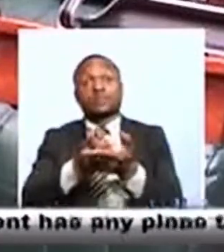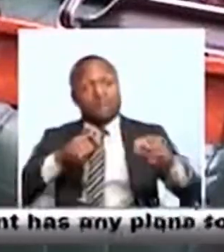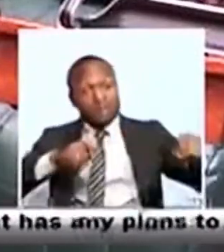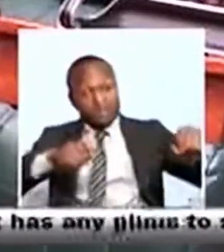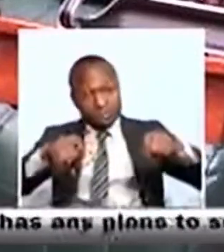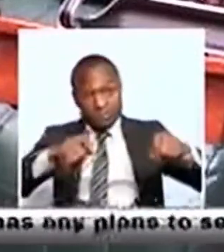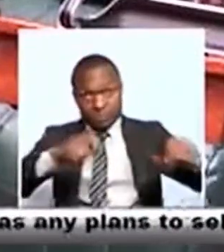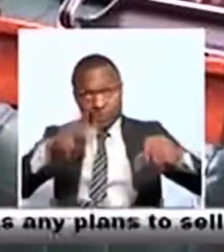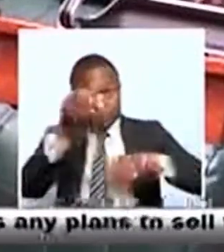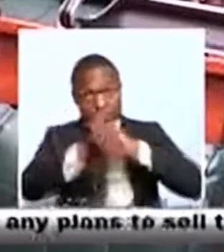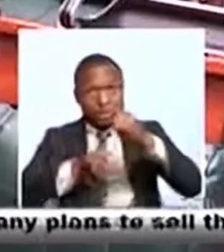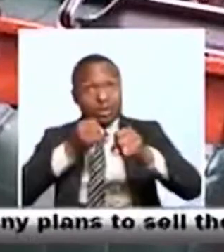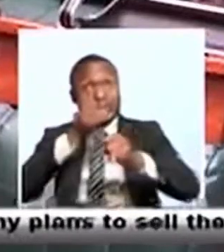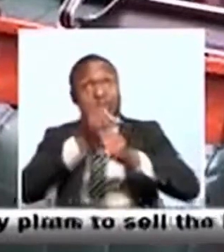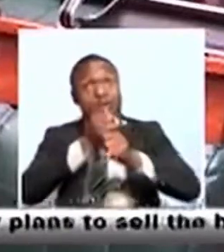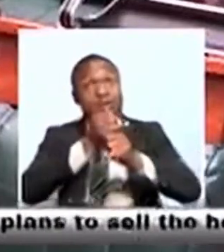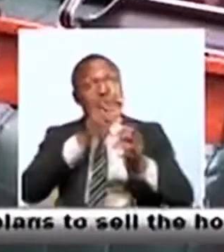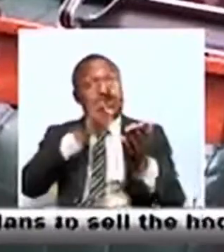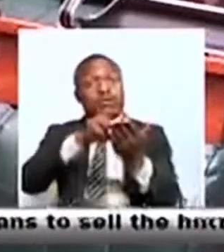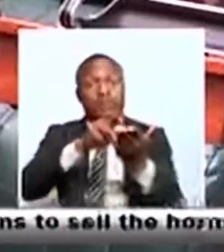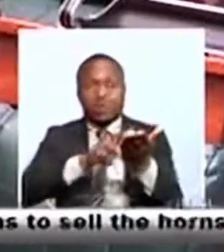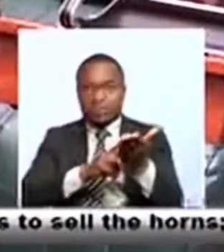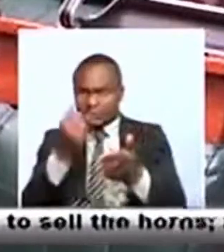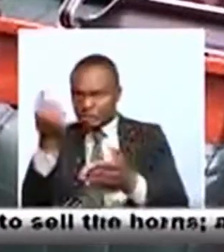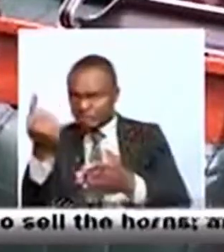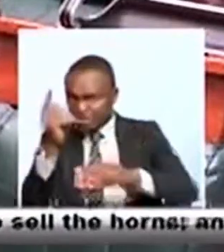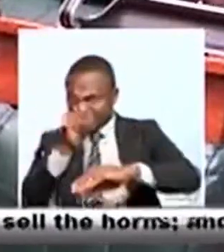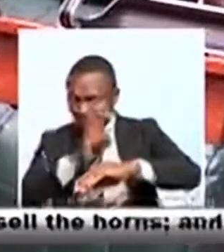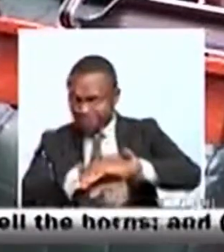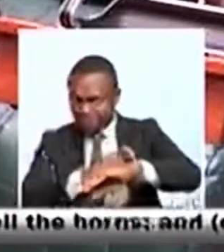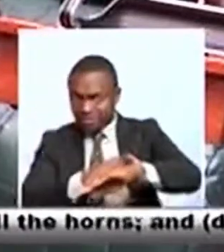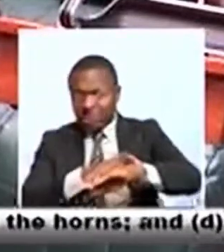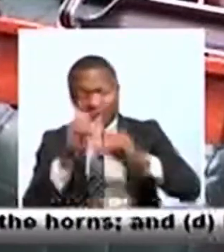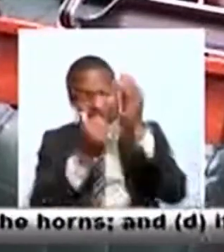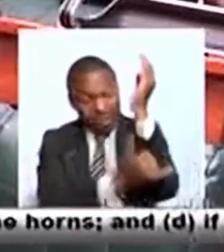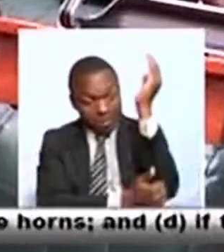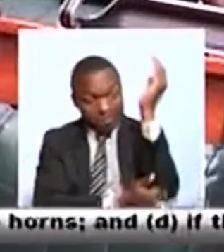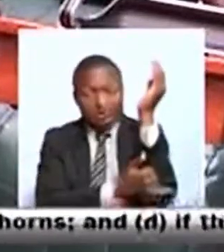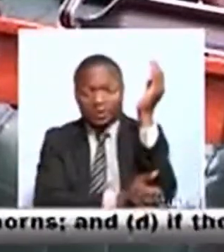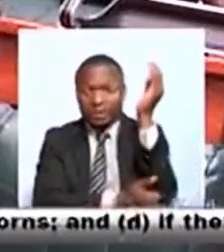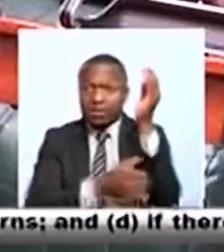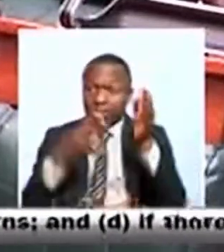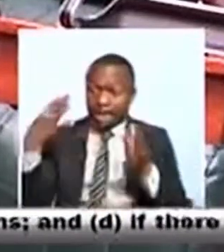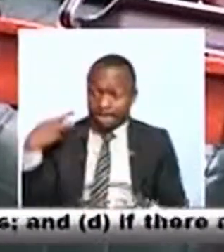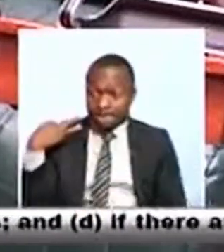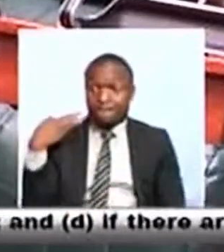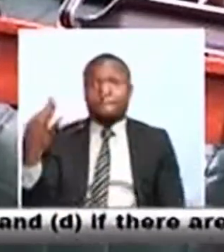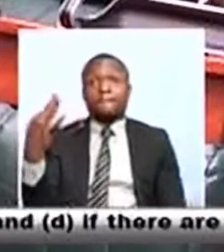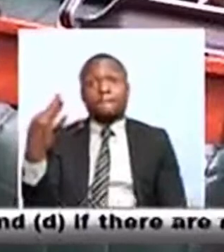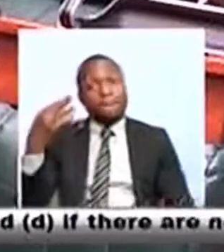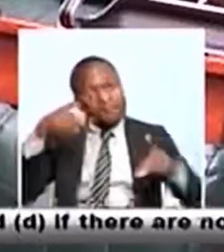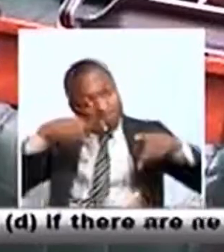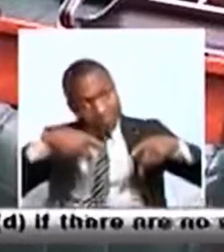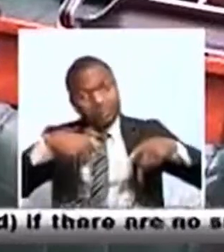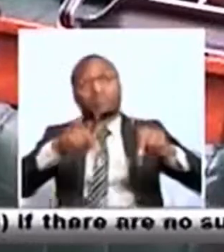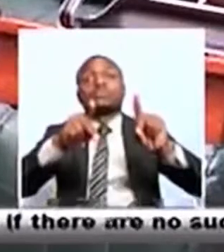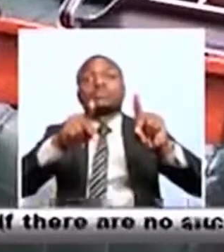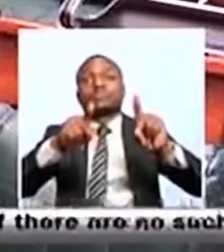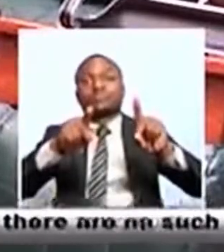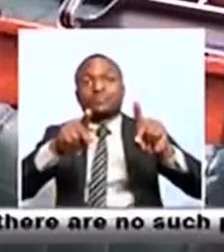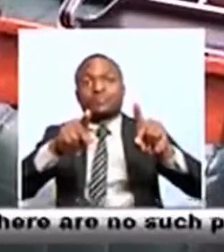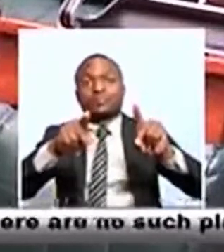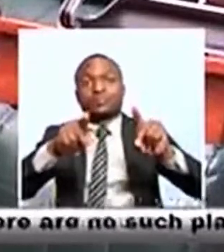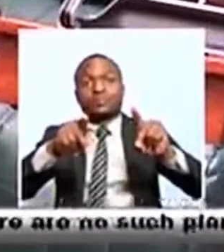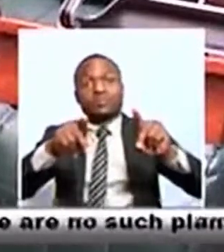regulations, and at one time or the other, the country do apply, I'm sure, for permission to